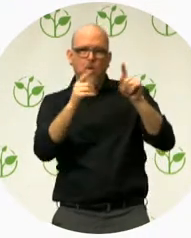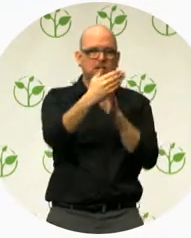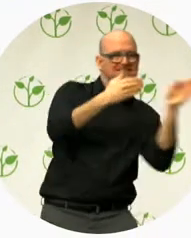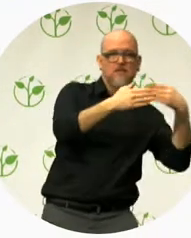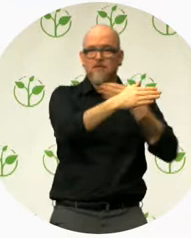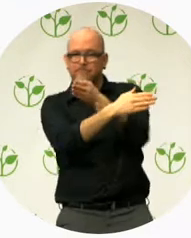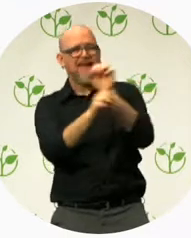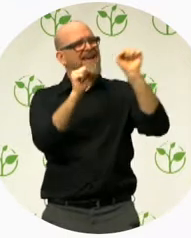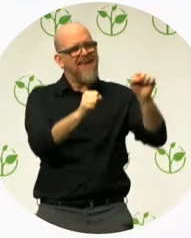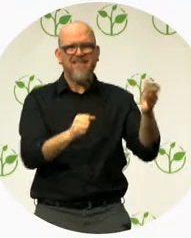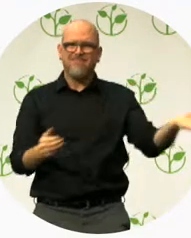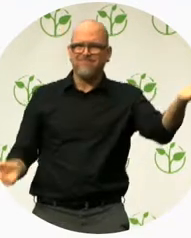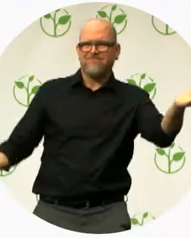skills.